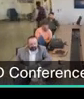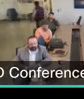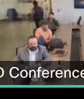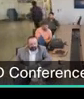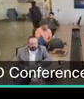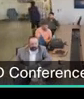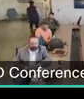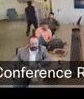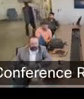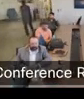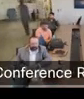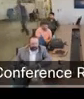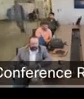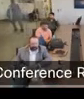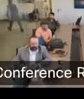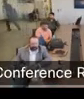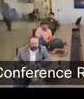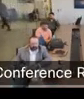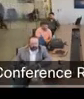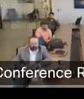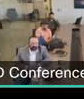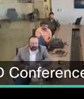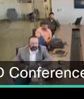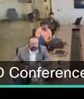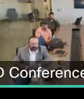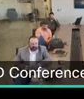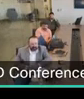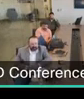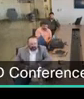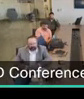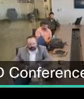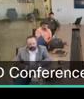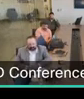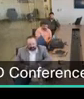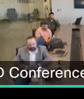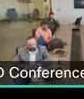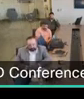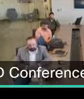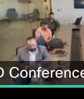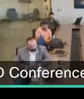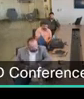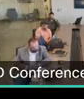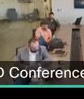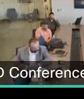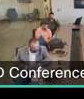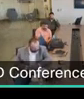per vehicle. And we're proposing making day use for New Mexico residents free.